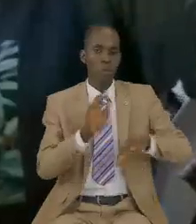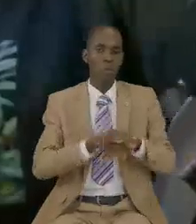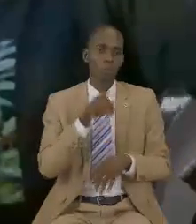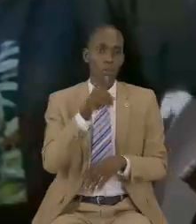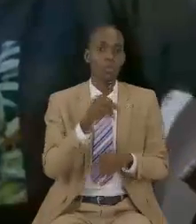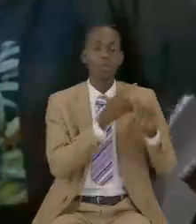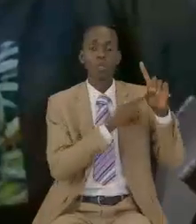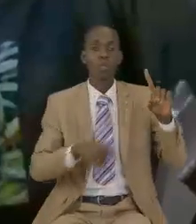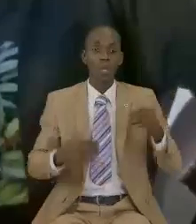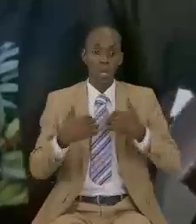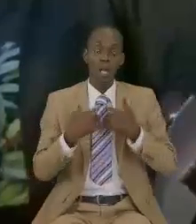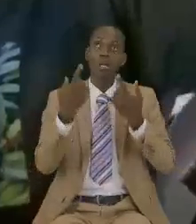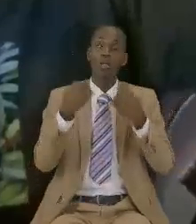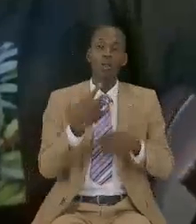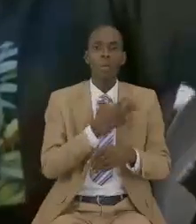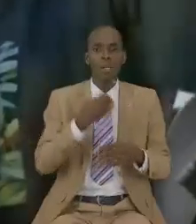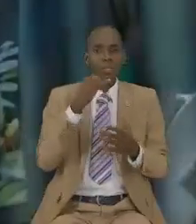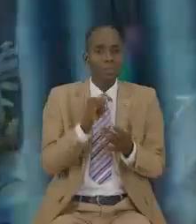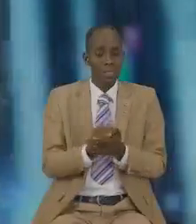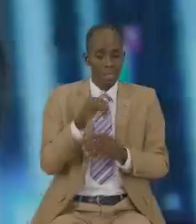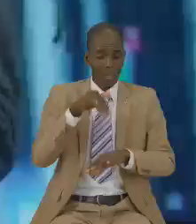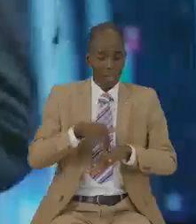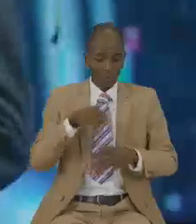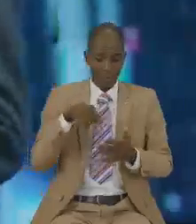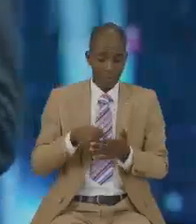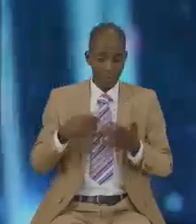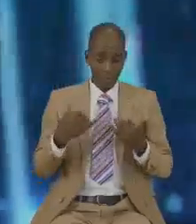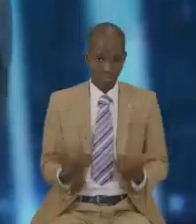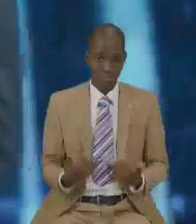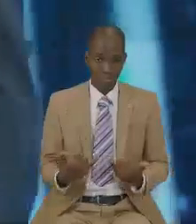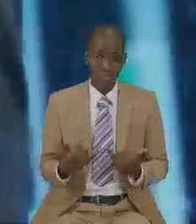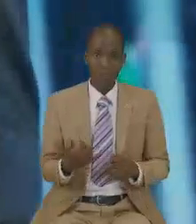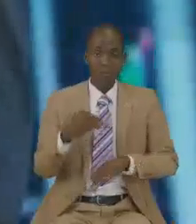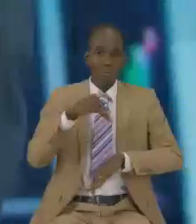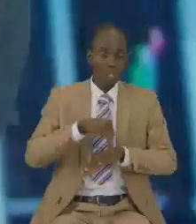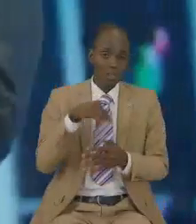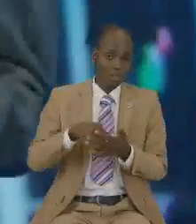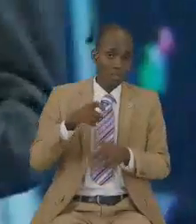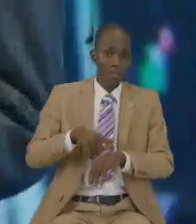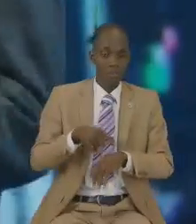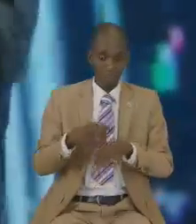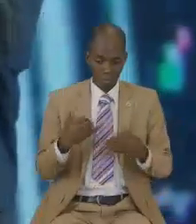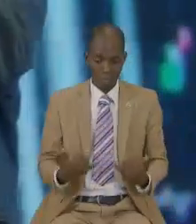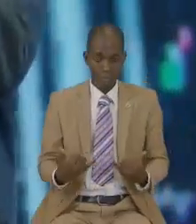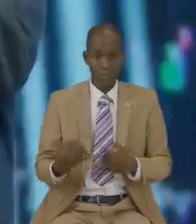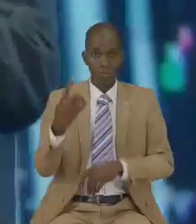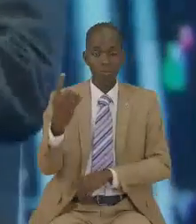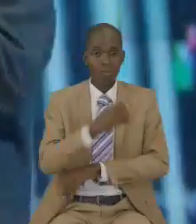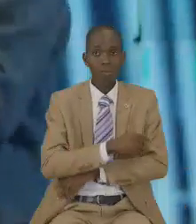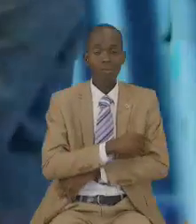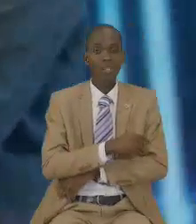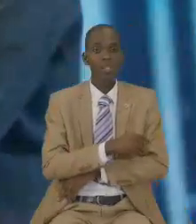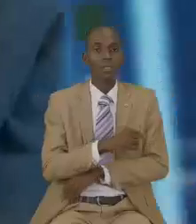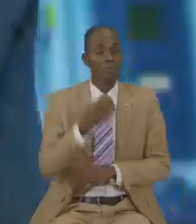has come and he says, at this present time, this present time, today, for you,